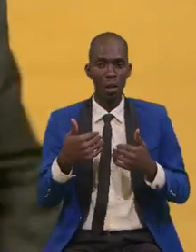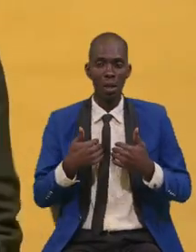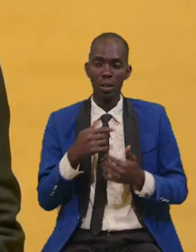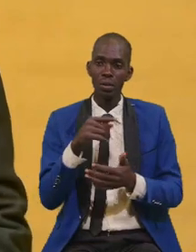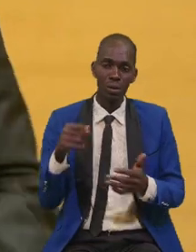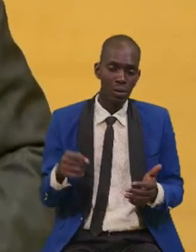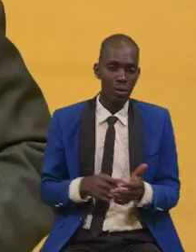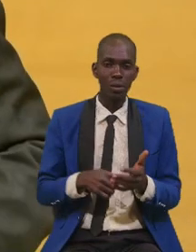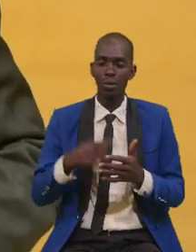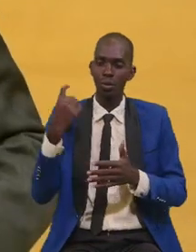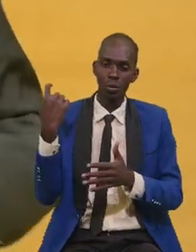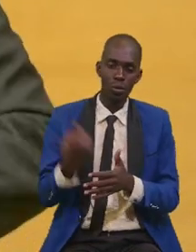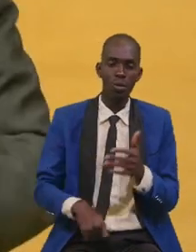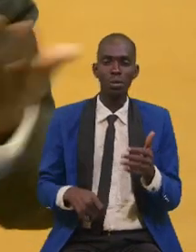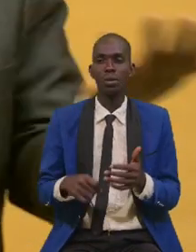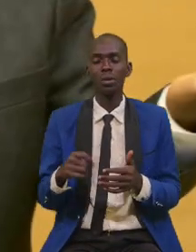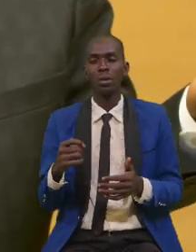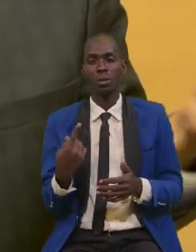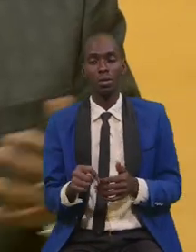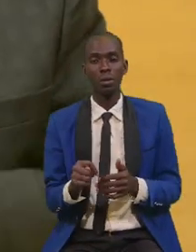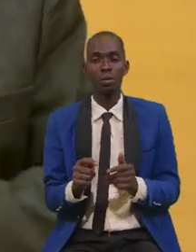the expense you had before.